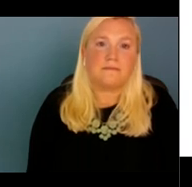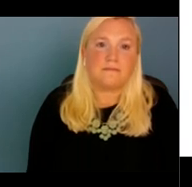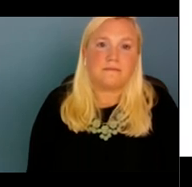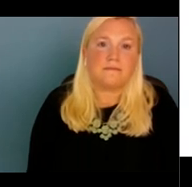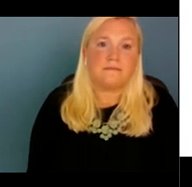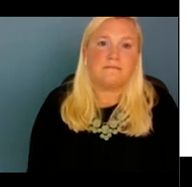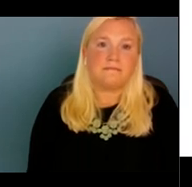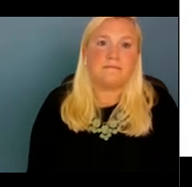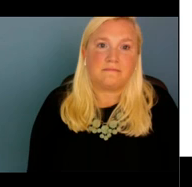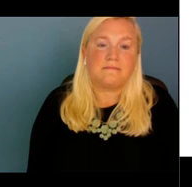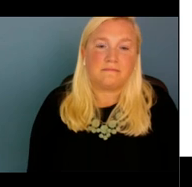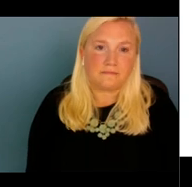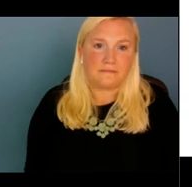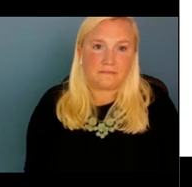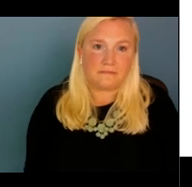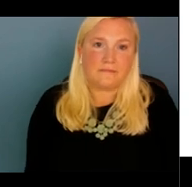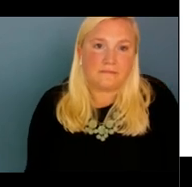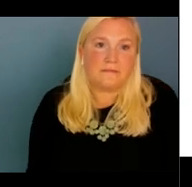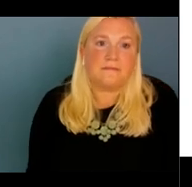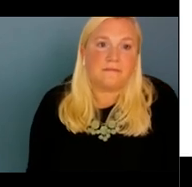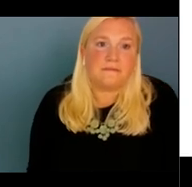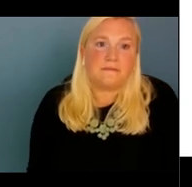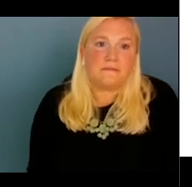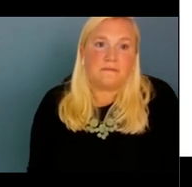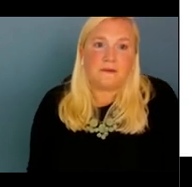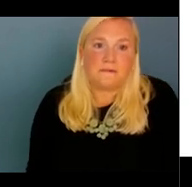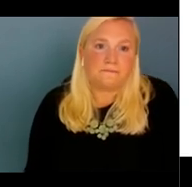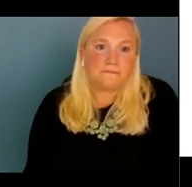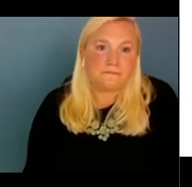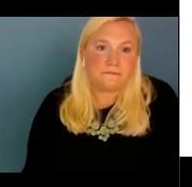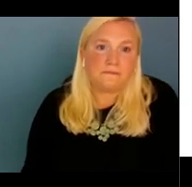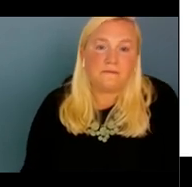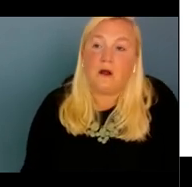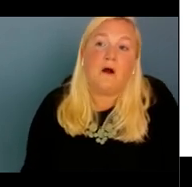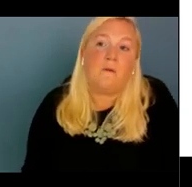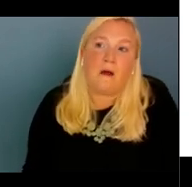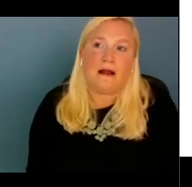head and takes the pressure off. Martha, could you speak to that a bit?